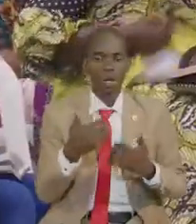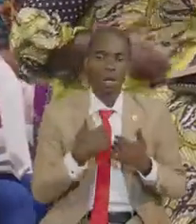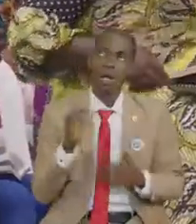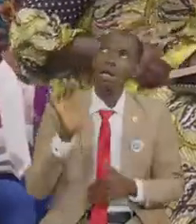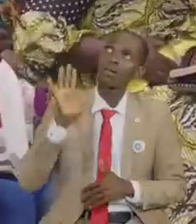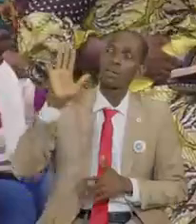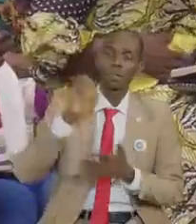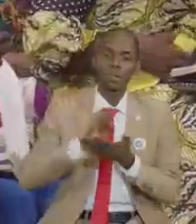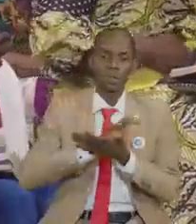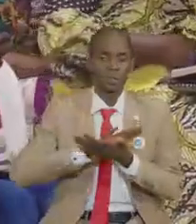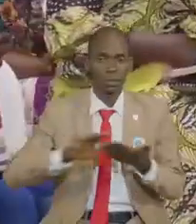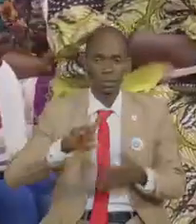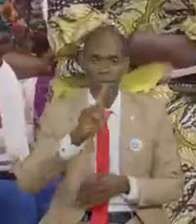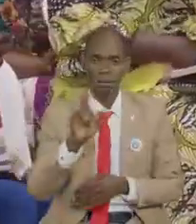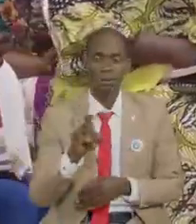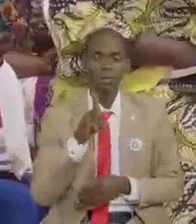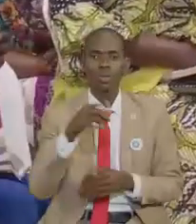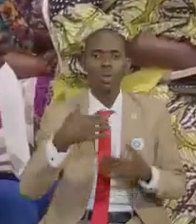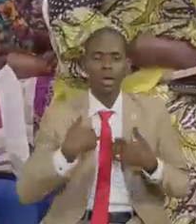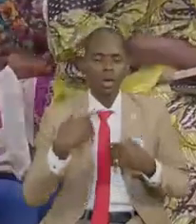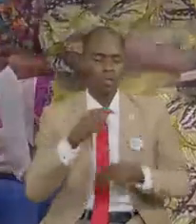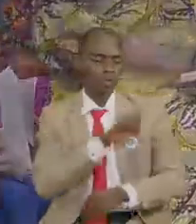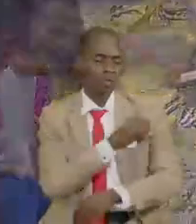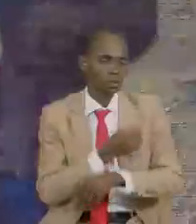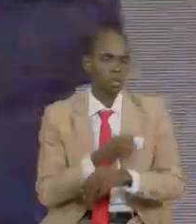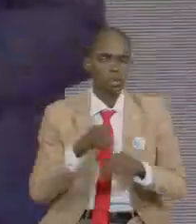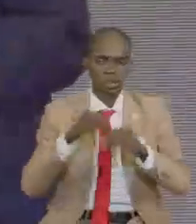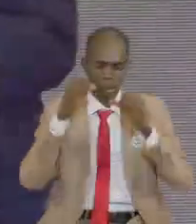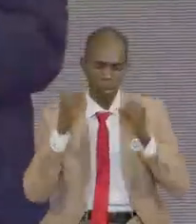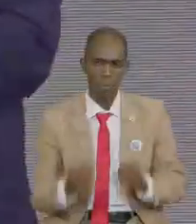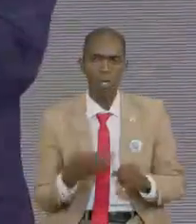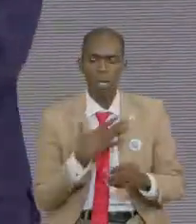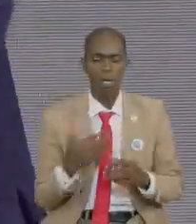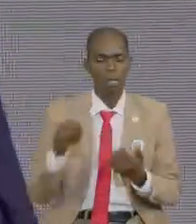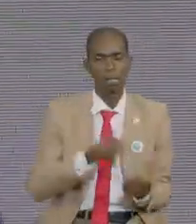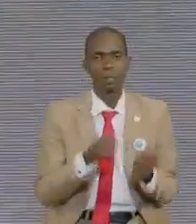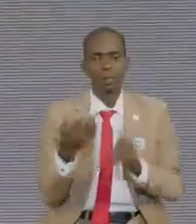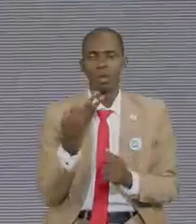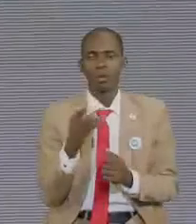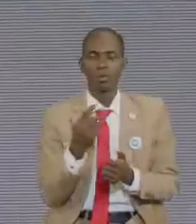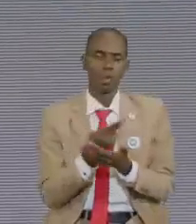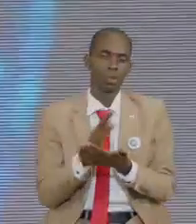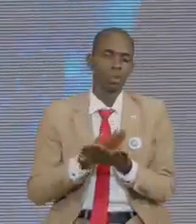sanctification, and you have a strength and the power and baptism in the Holy Ghost.